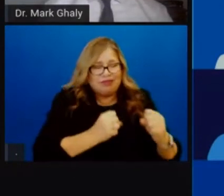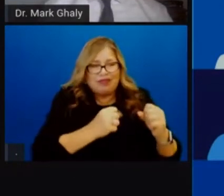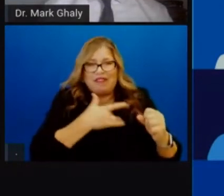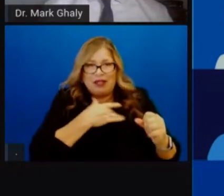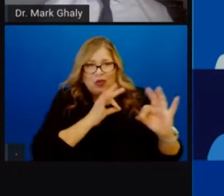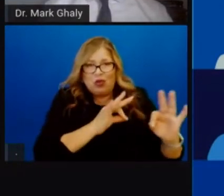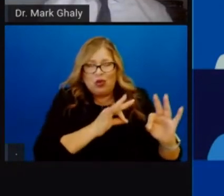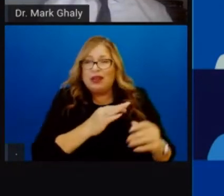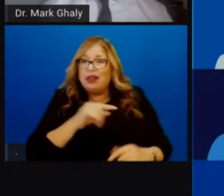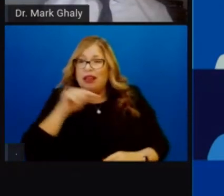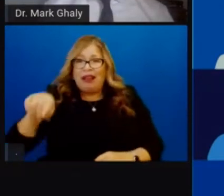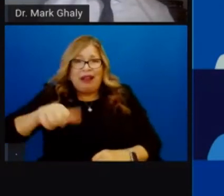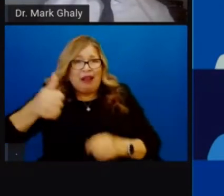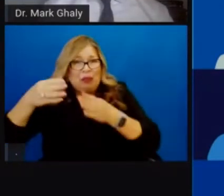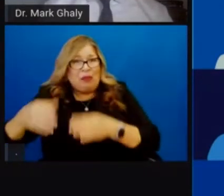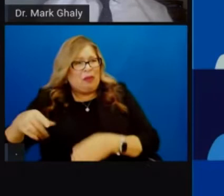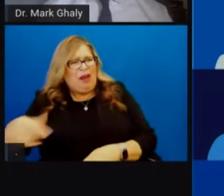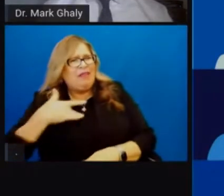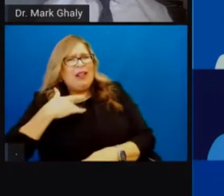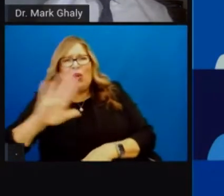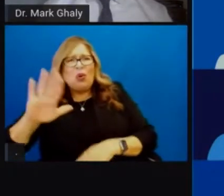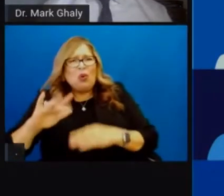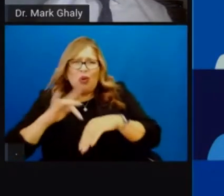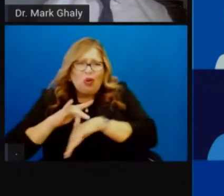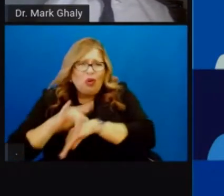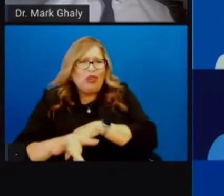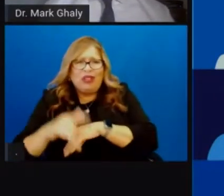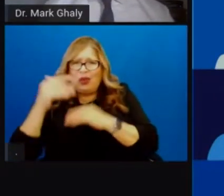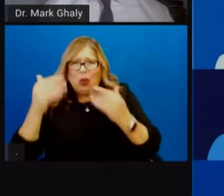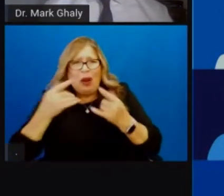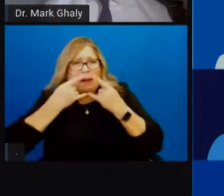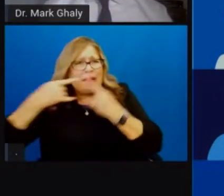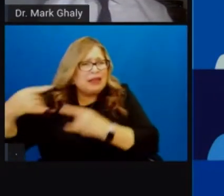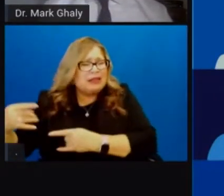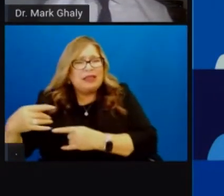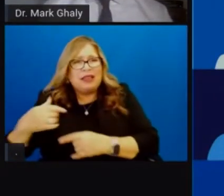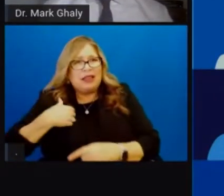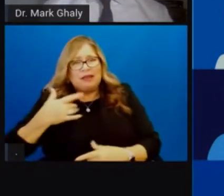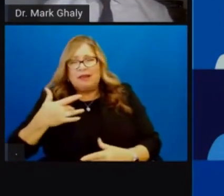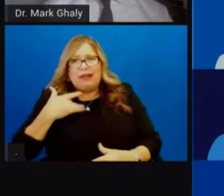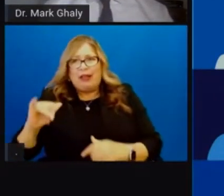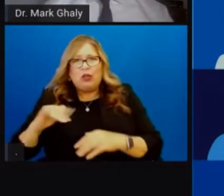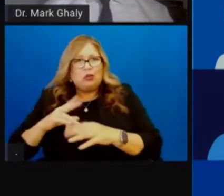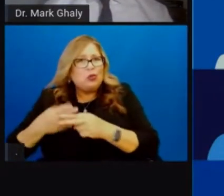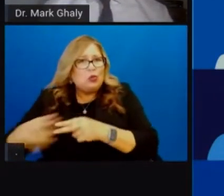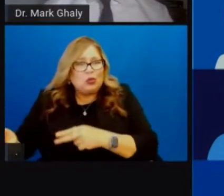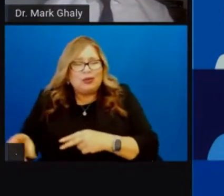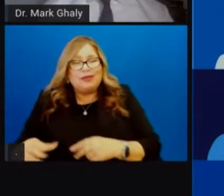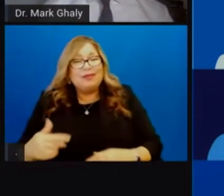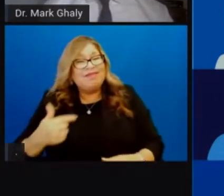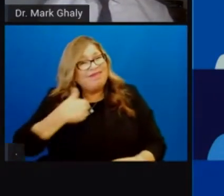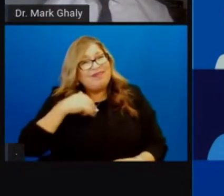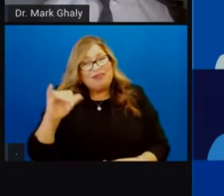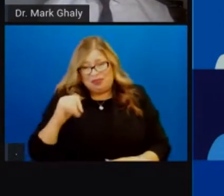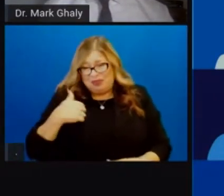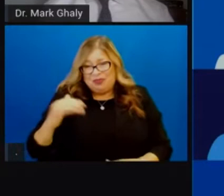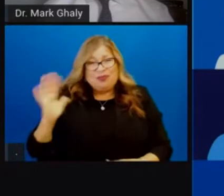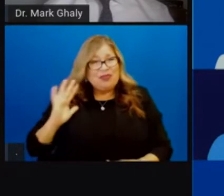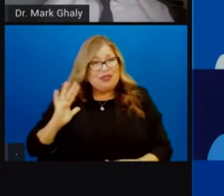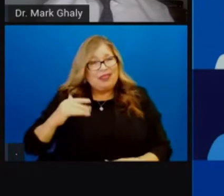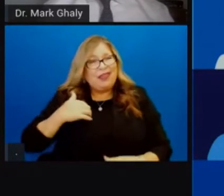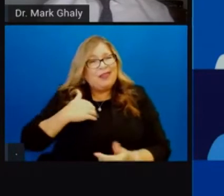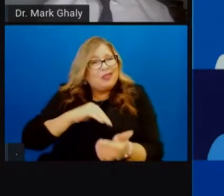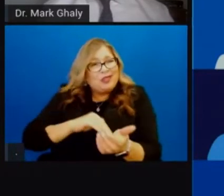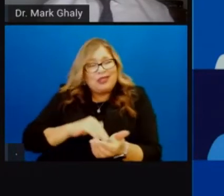soon. And as a pediatrician who had the privilege for 15 years before this role of taking care of young people